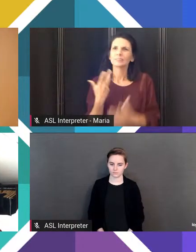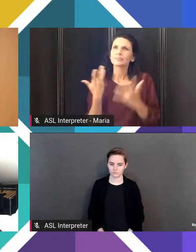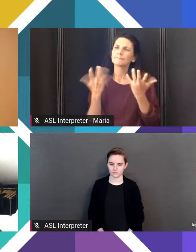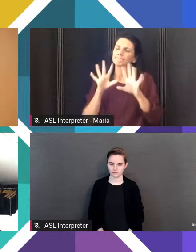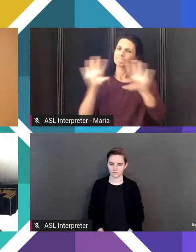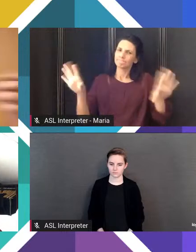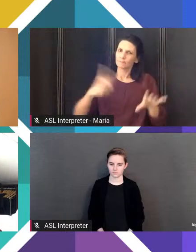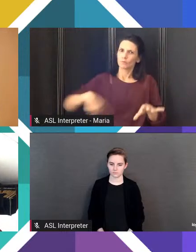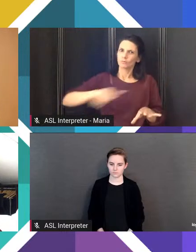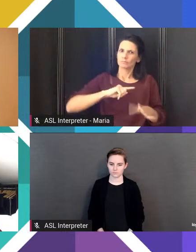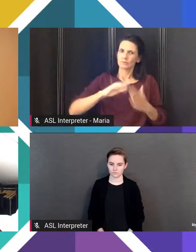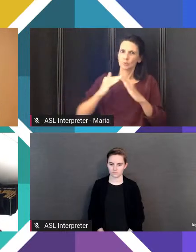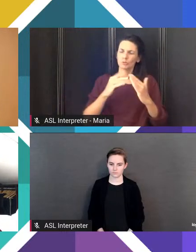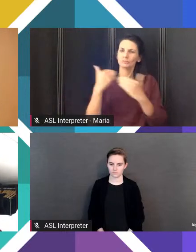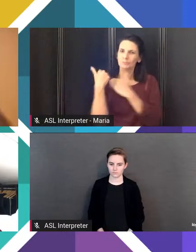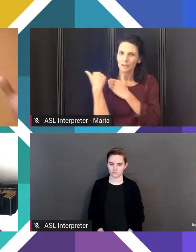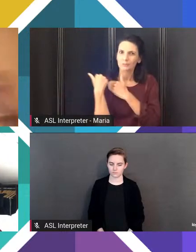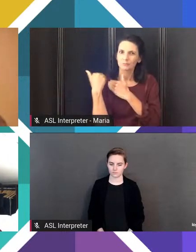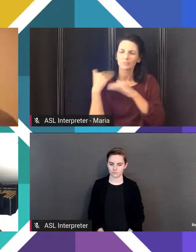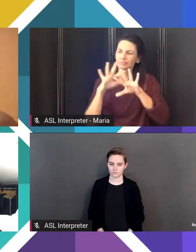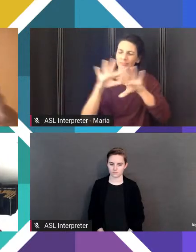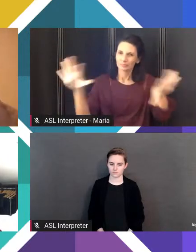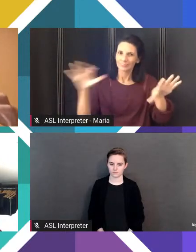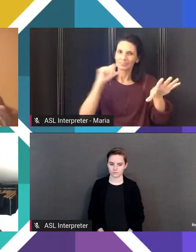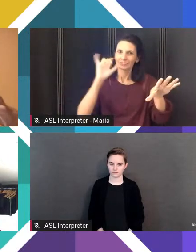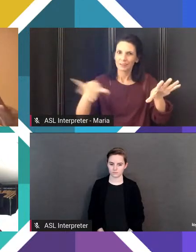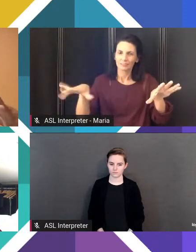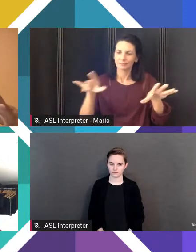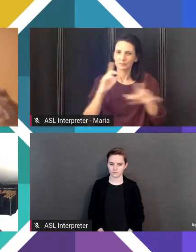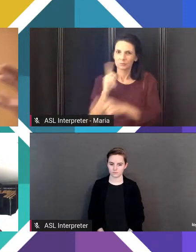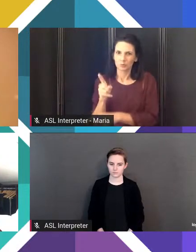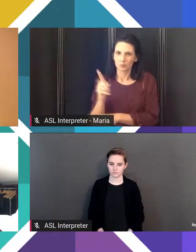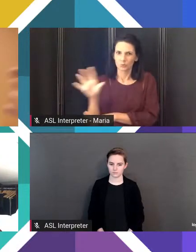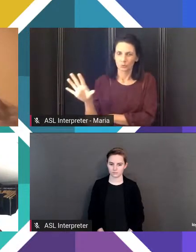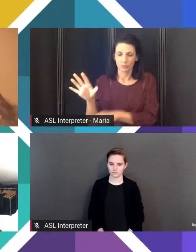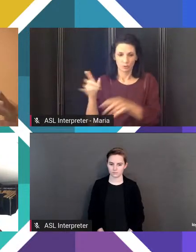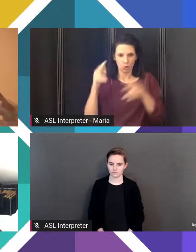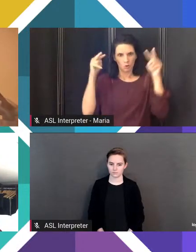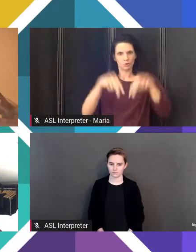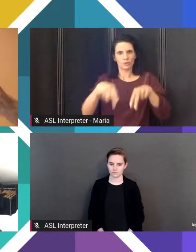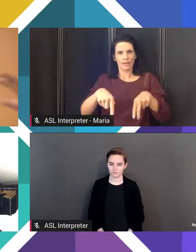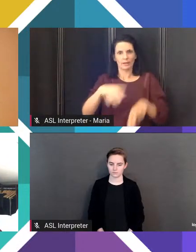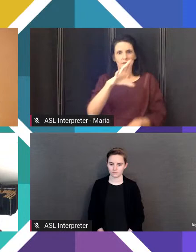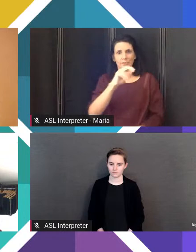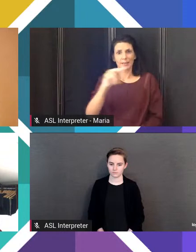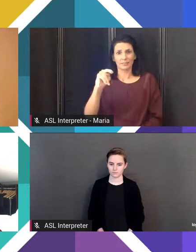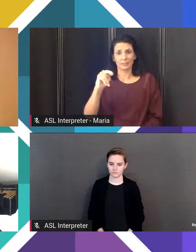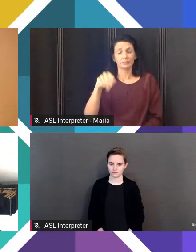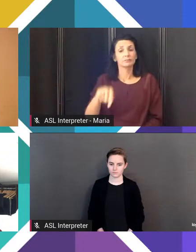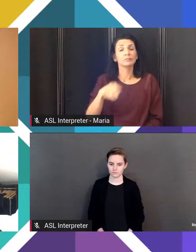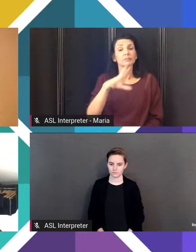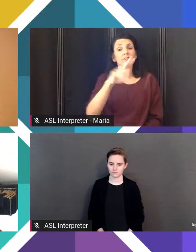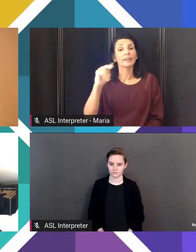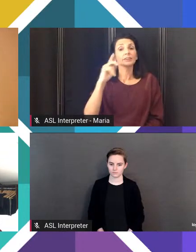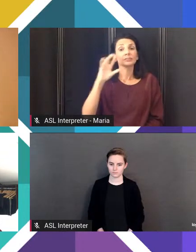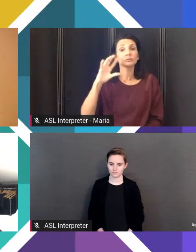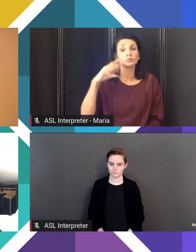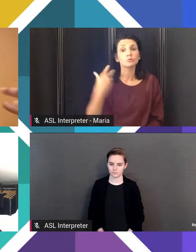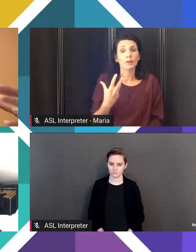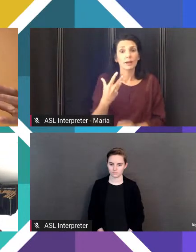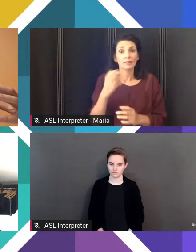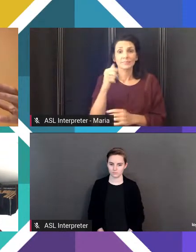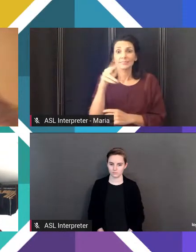not the case. You know, like, again, just looking at Connecticut, the Connecticut drag scene has always been inclusive of trans